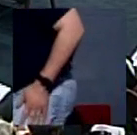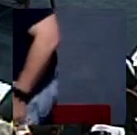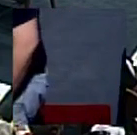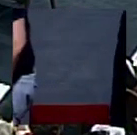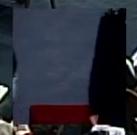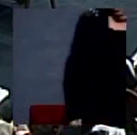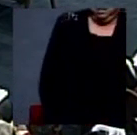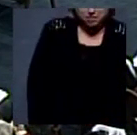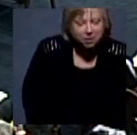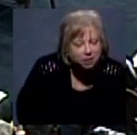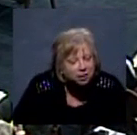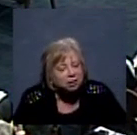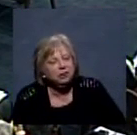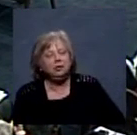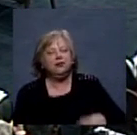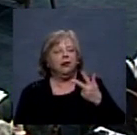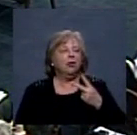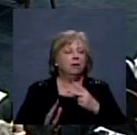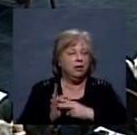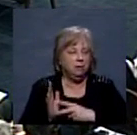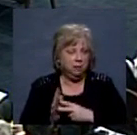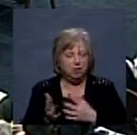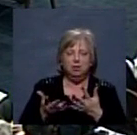had three readings on these ordinances.